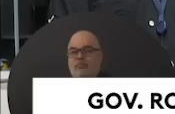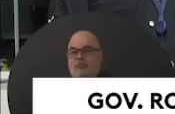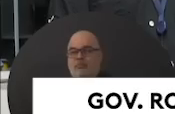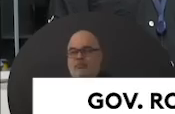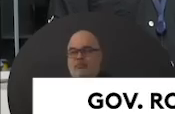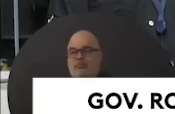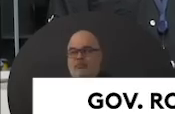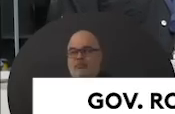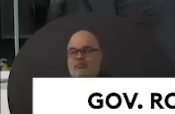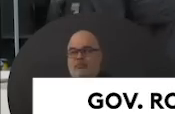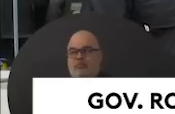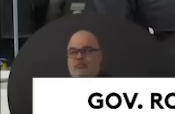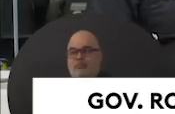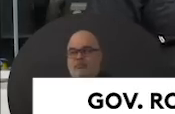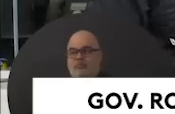invoked yet, or?